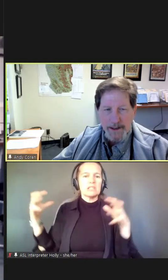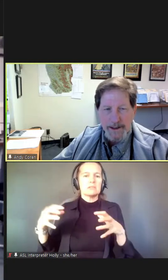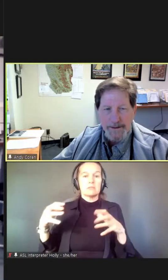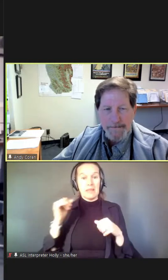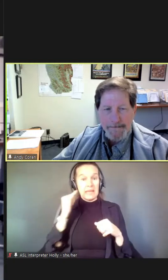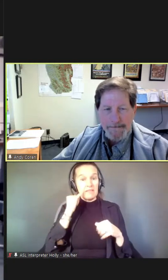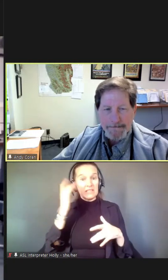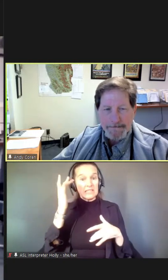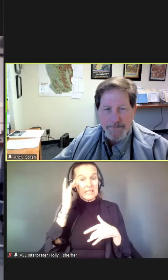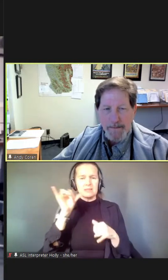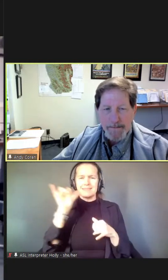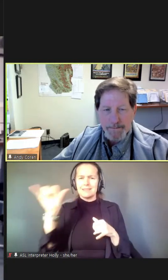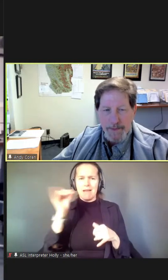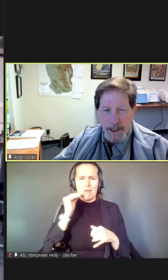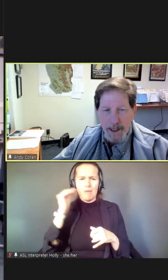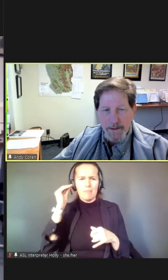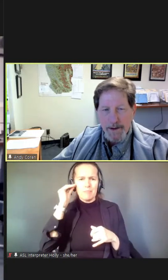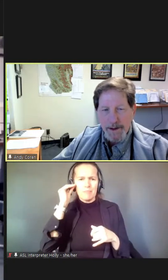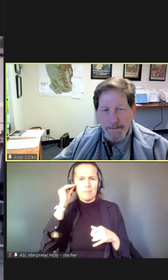sick.